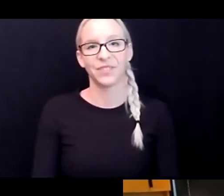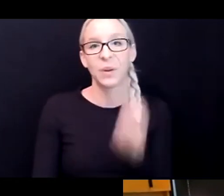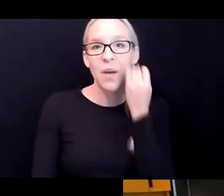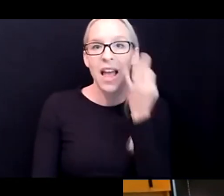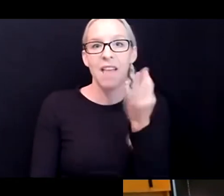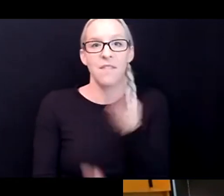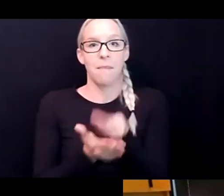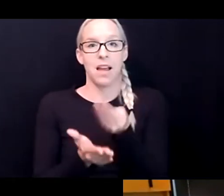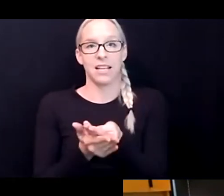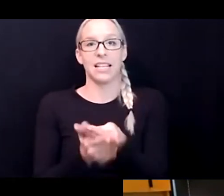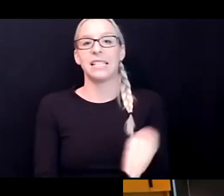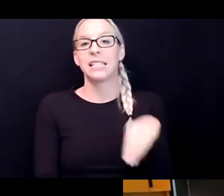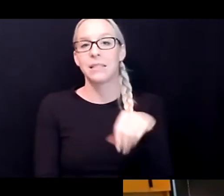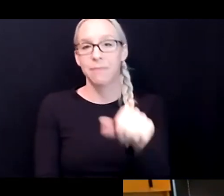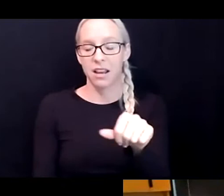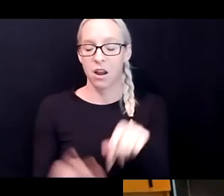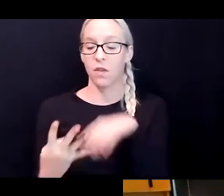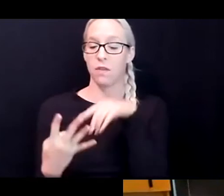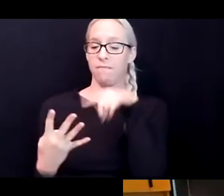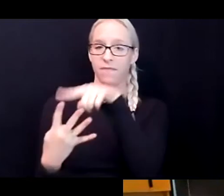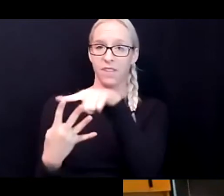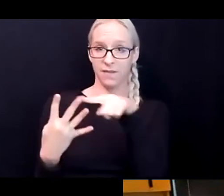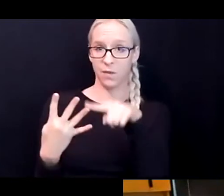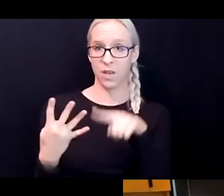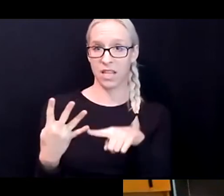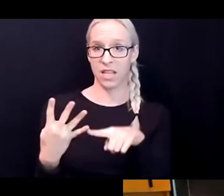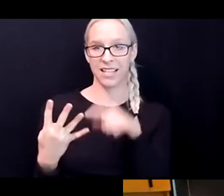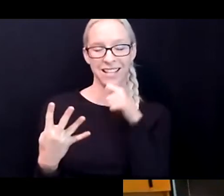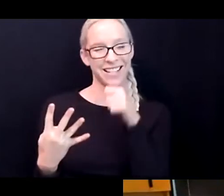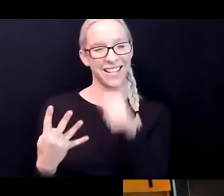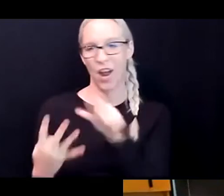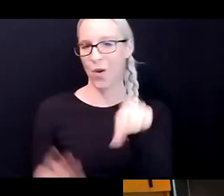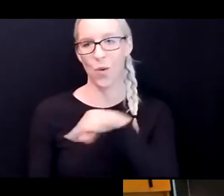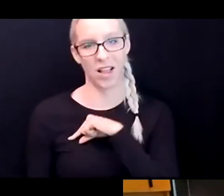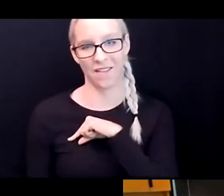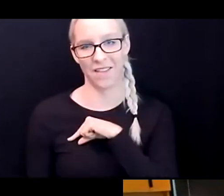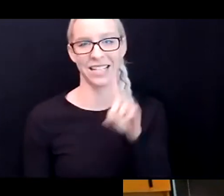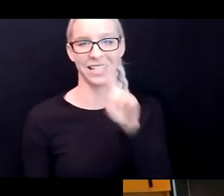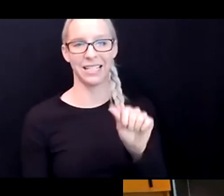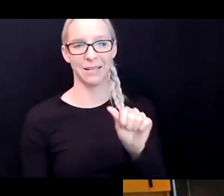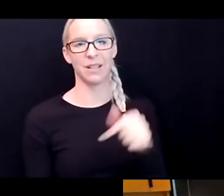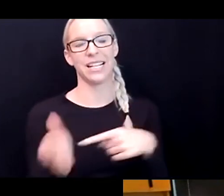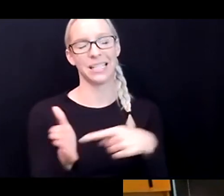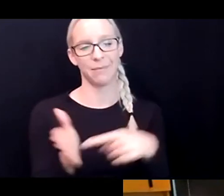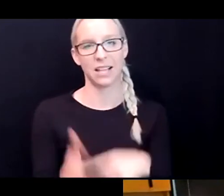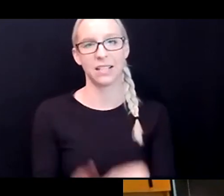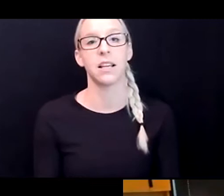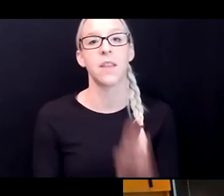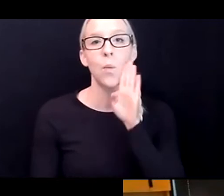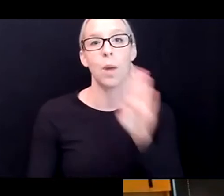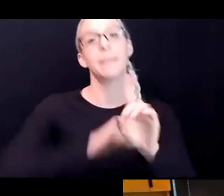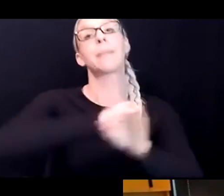spent on what are those non-qualified disability expenses, they will be penalized